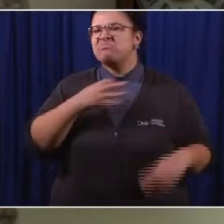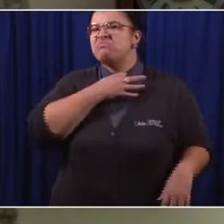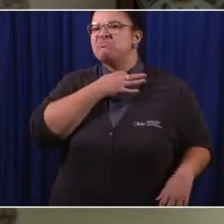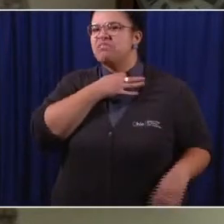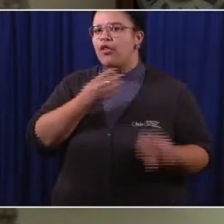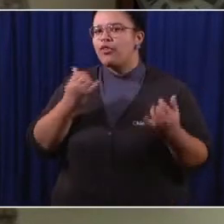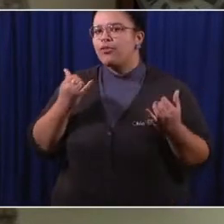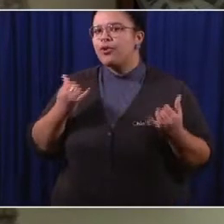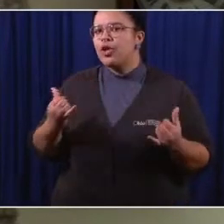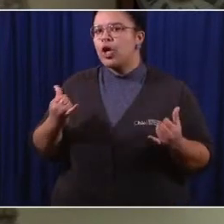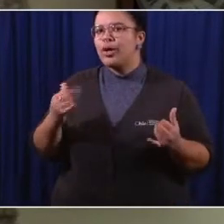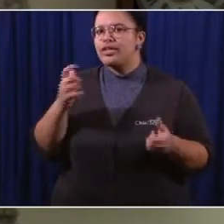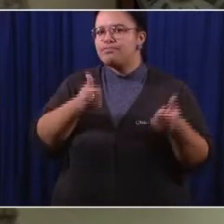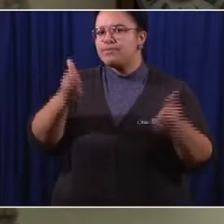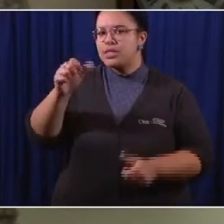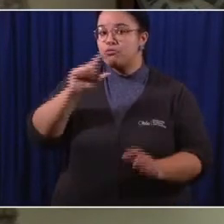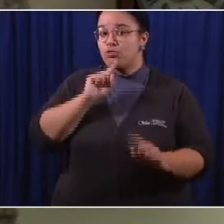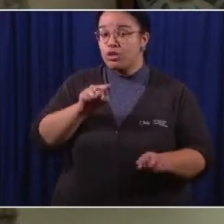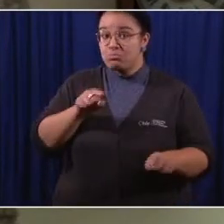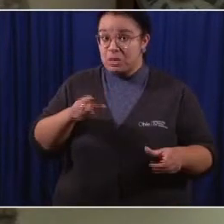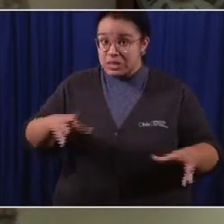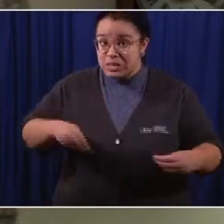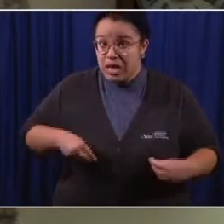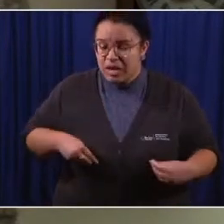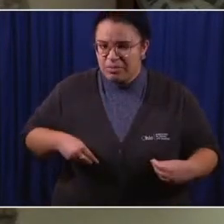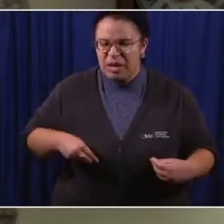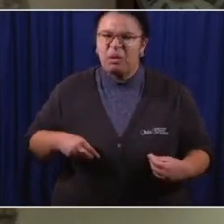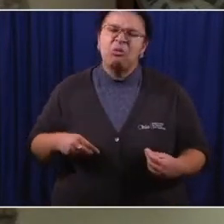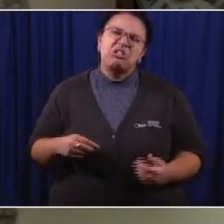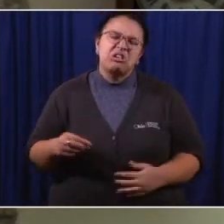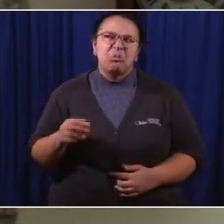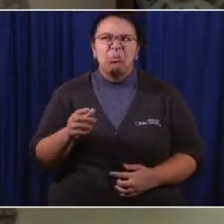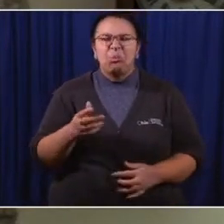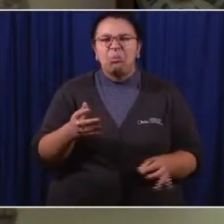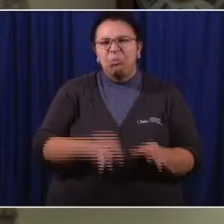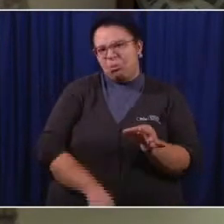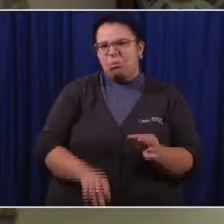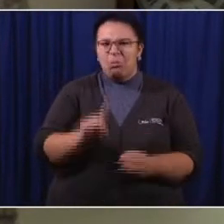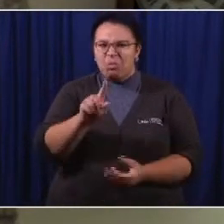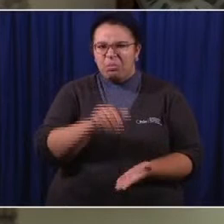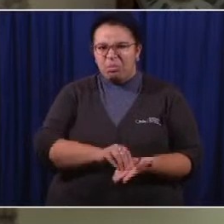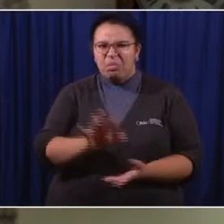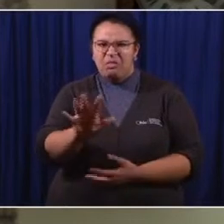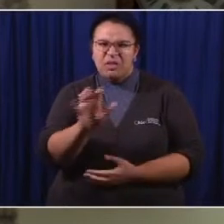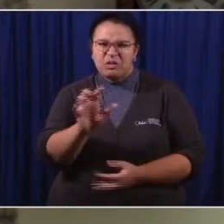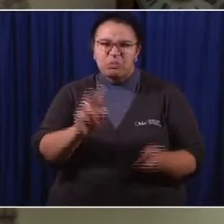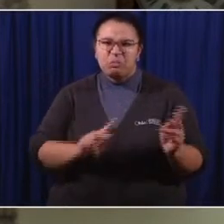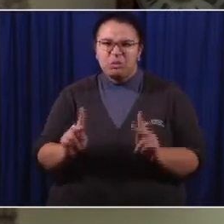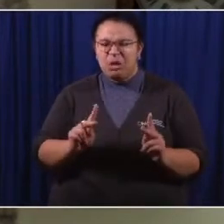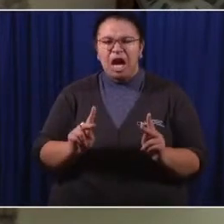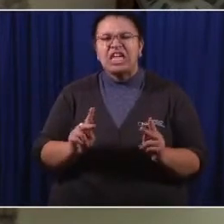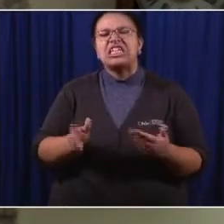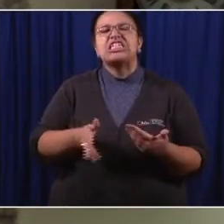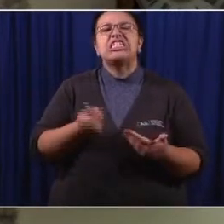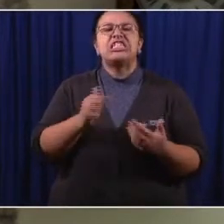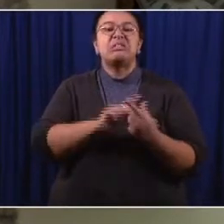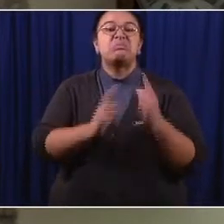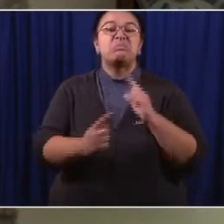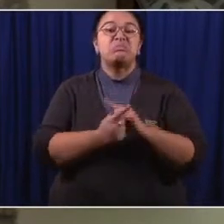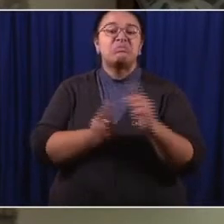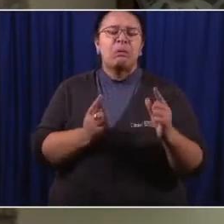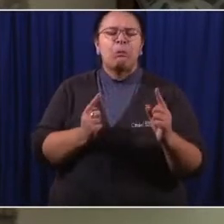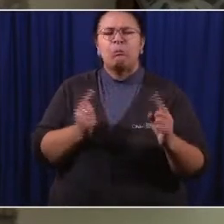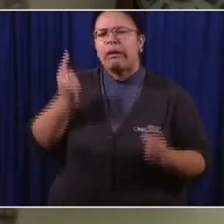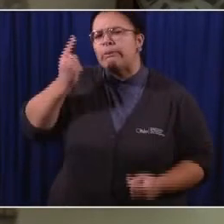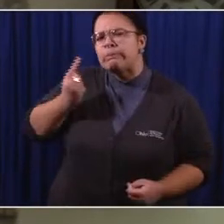And with just 1,500 fans, it should be easy to socially distance, but can you say whether or not fans will be required